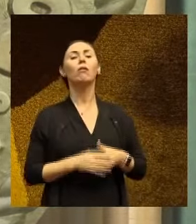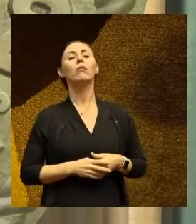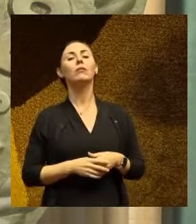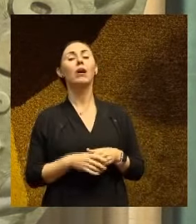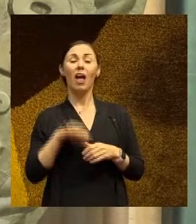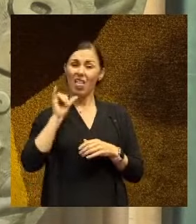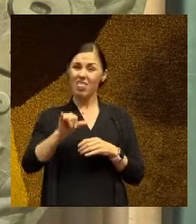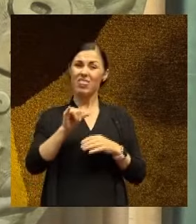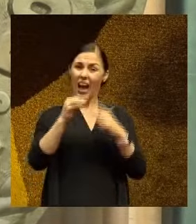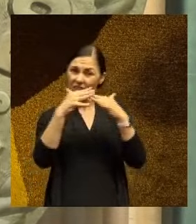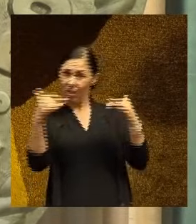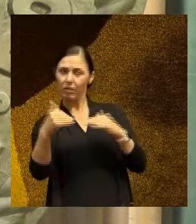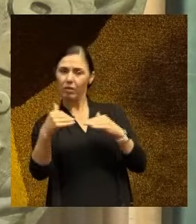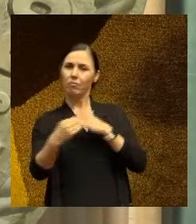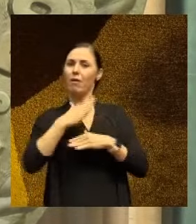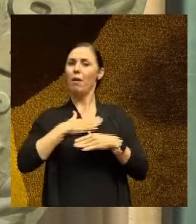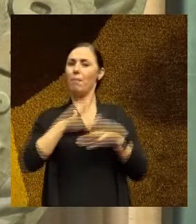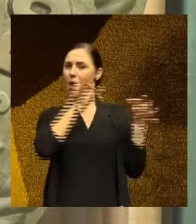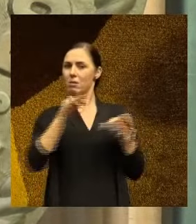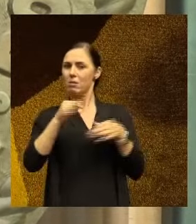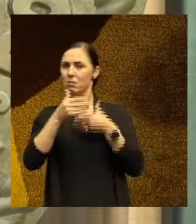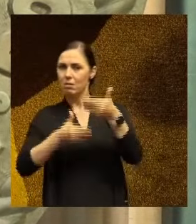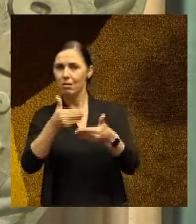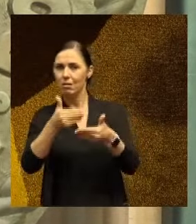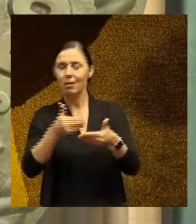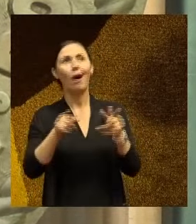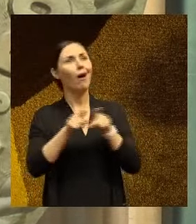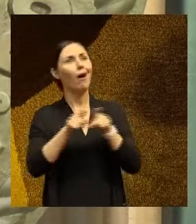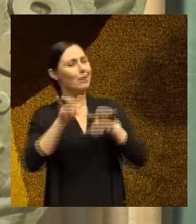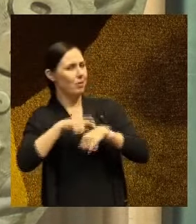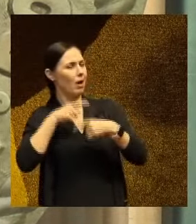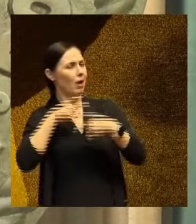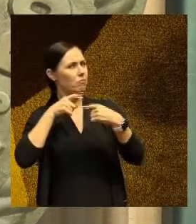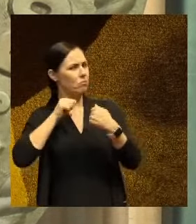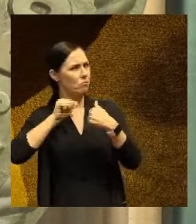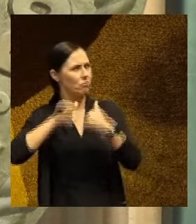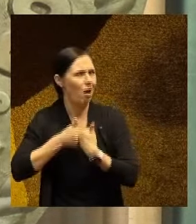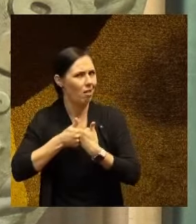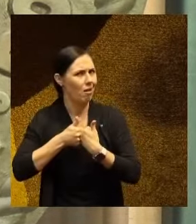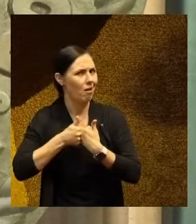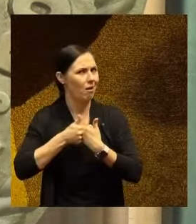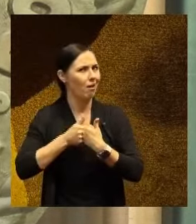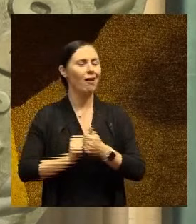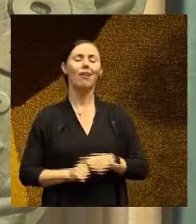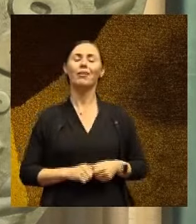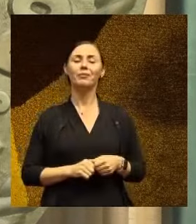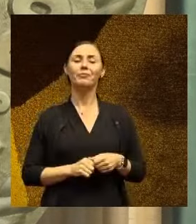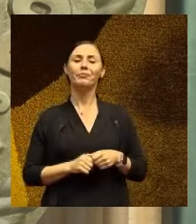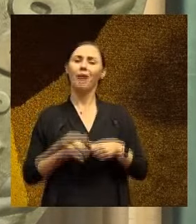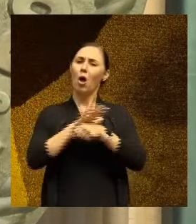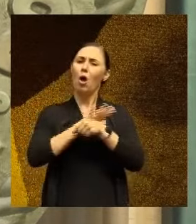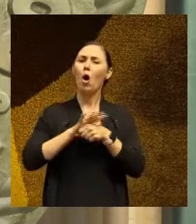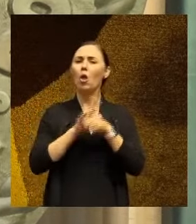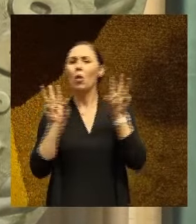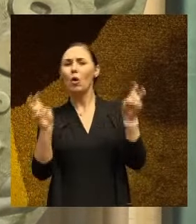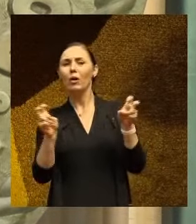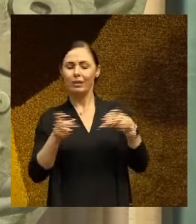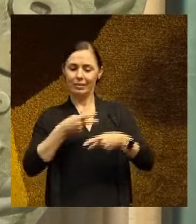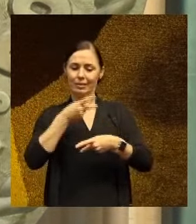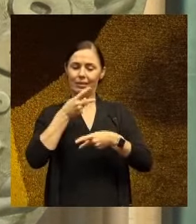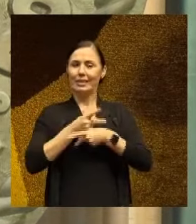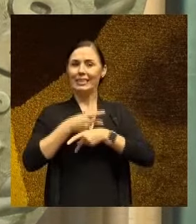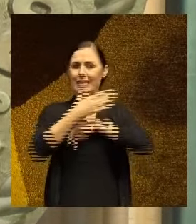also been one of my greatest challenges. There's a popular local saying, keep the country